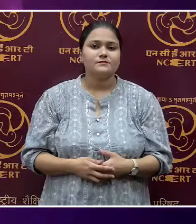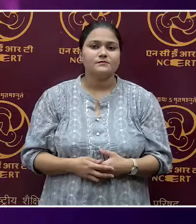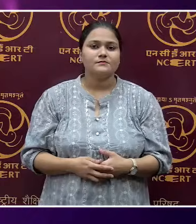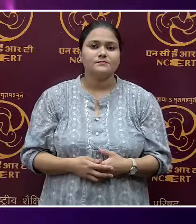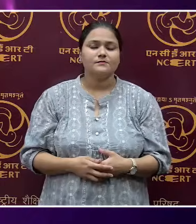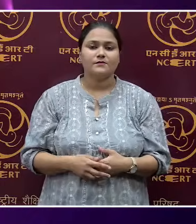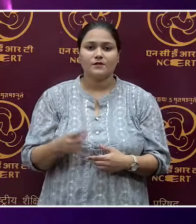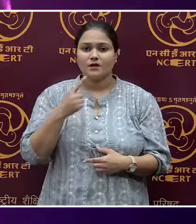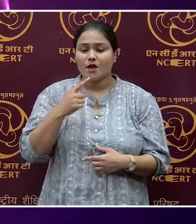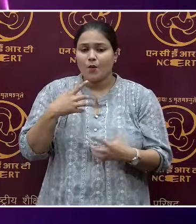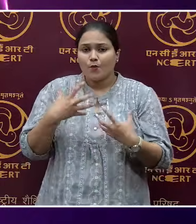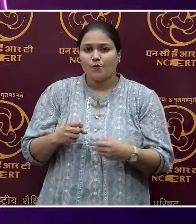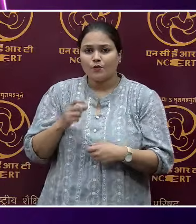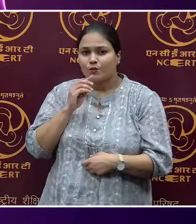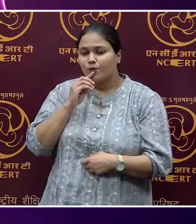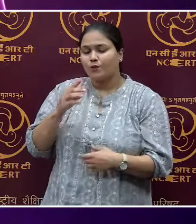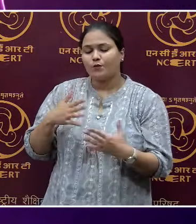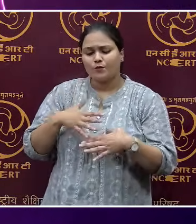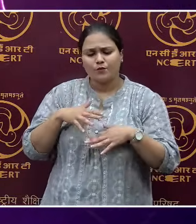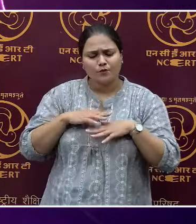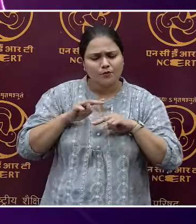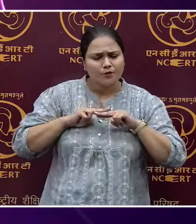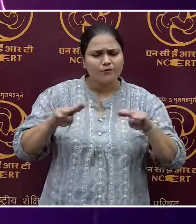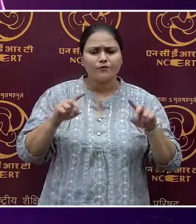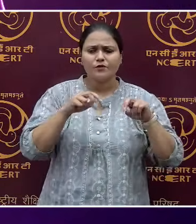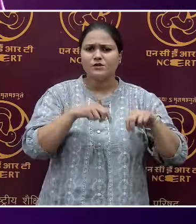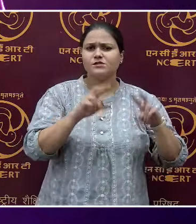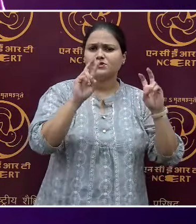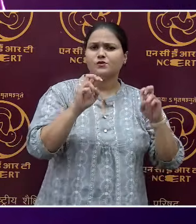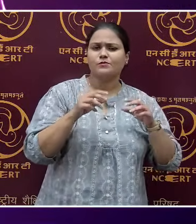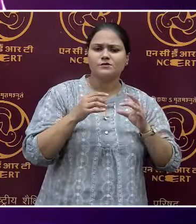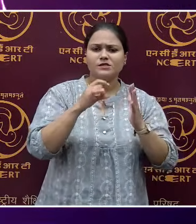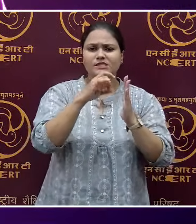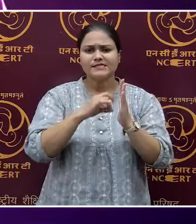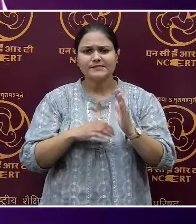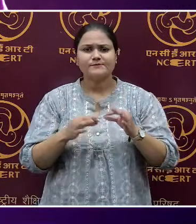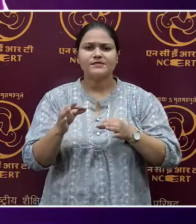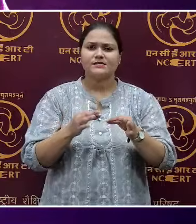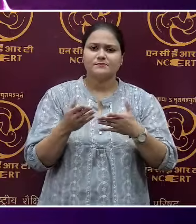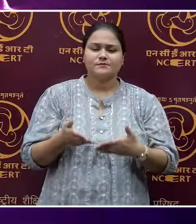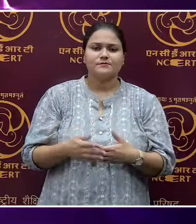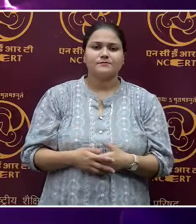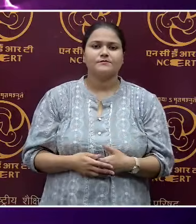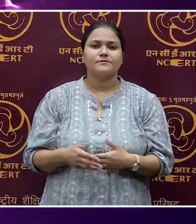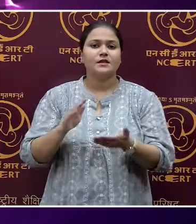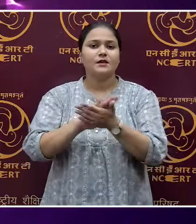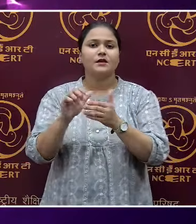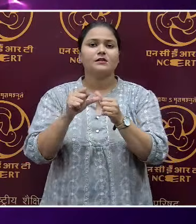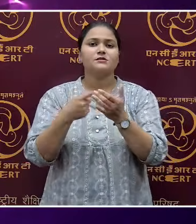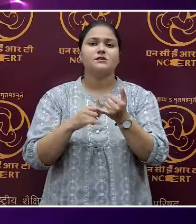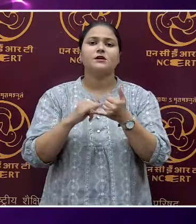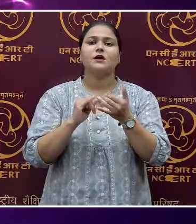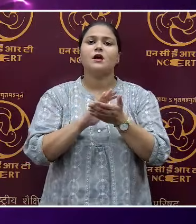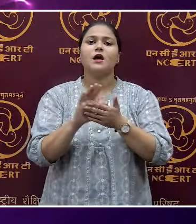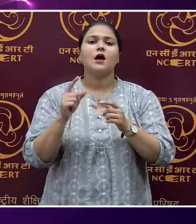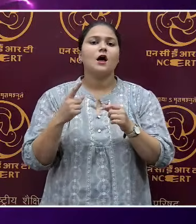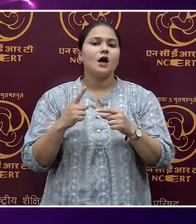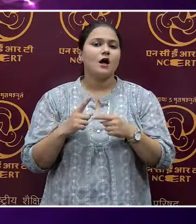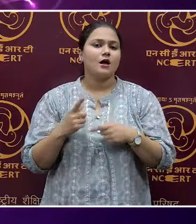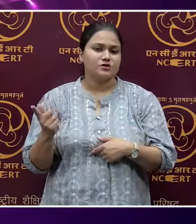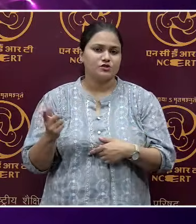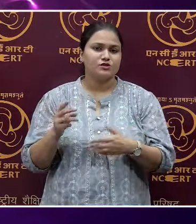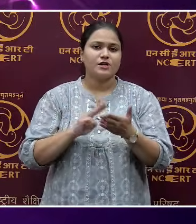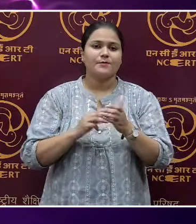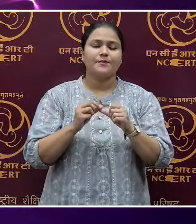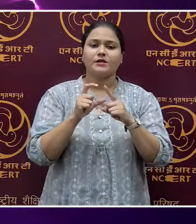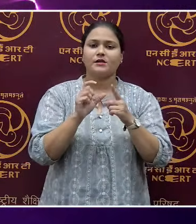who will tell us about everything regarding today's topic. And we have with us Mr. Harsh Madhav, Service Consultant Technical from CIET NCERT in New Delhi.